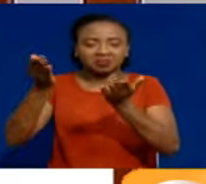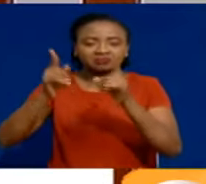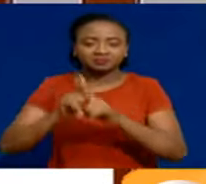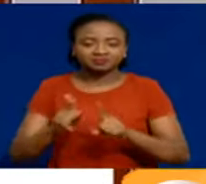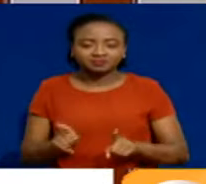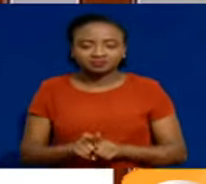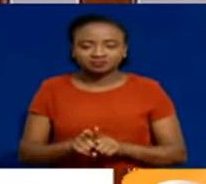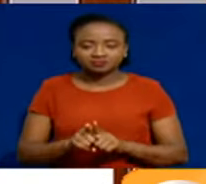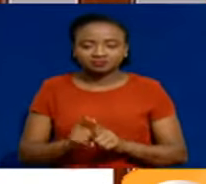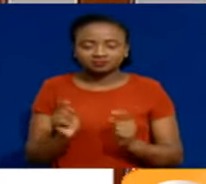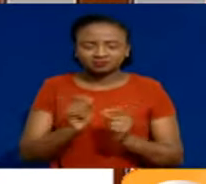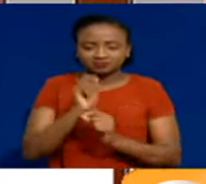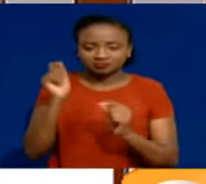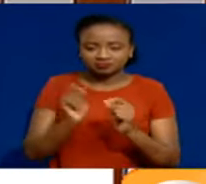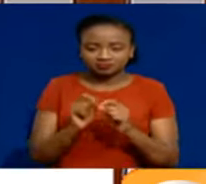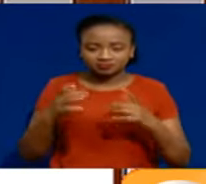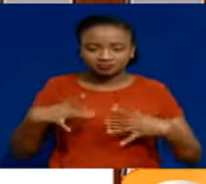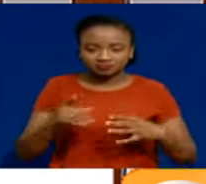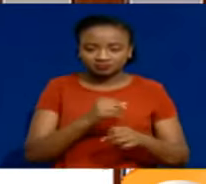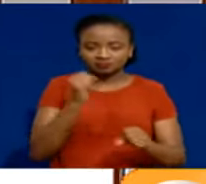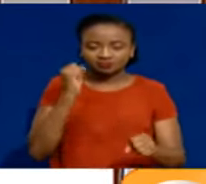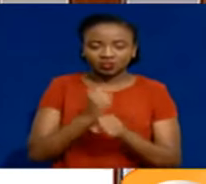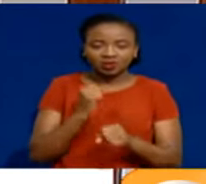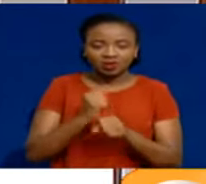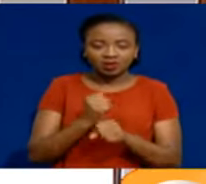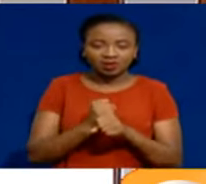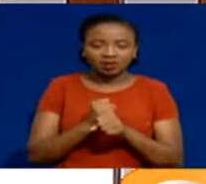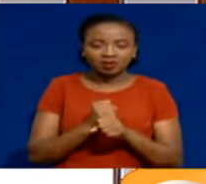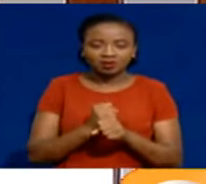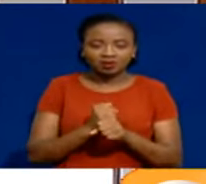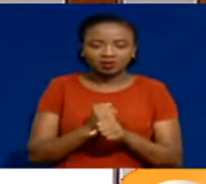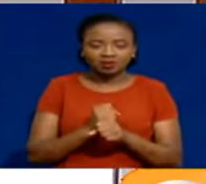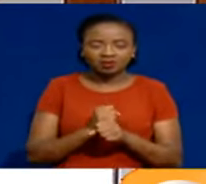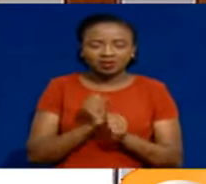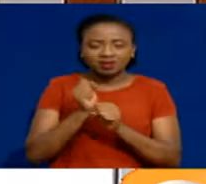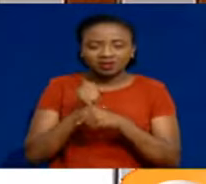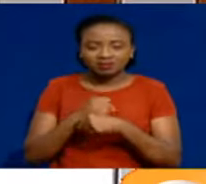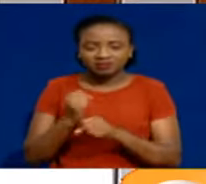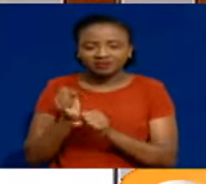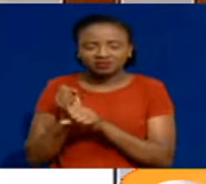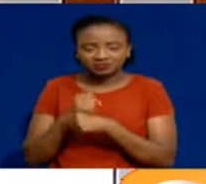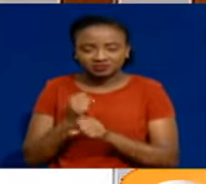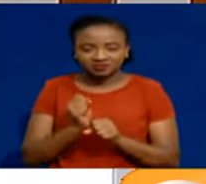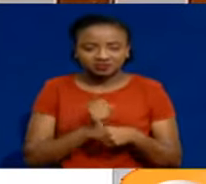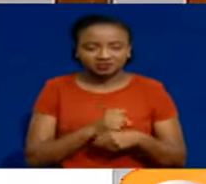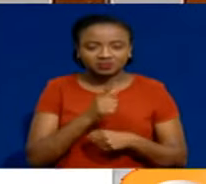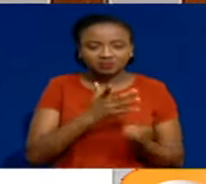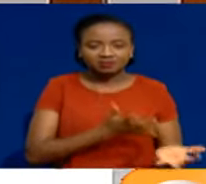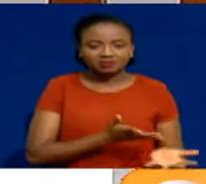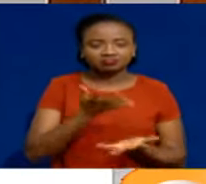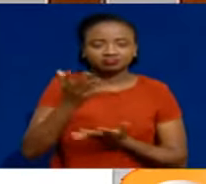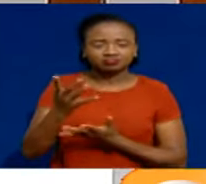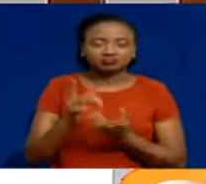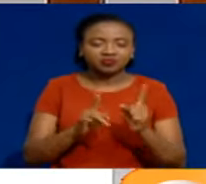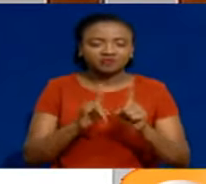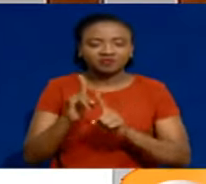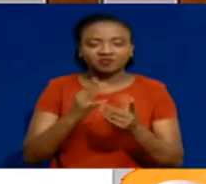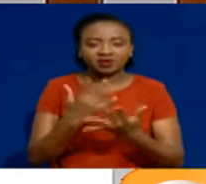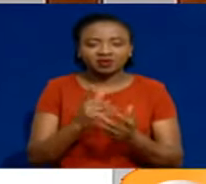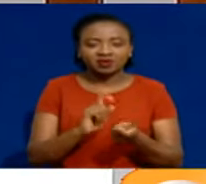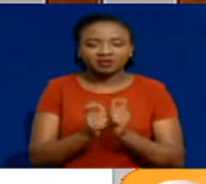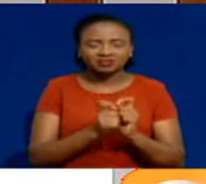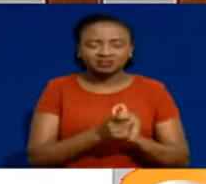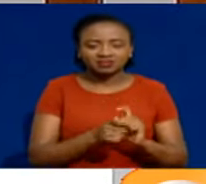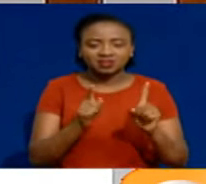investment, and particularly in manufacturing. You export, you really manufacture something to export for foreign exchange. It's not a question